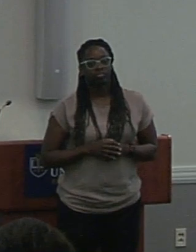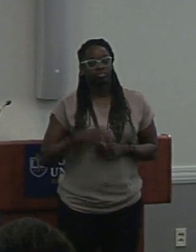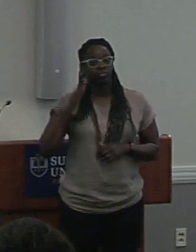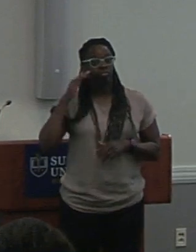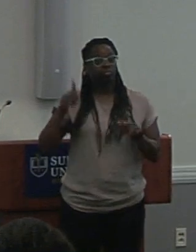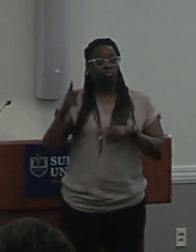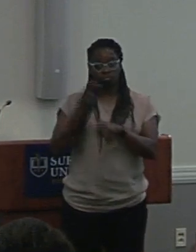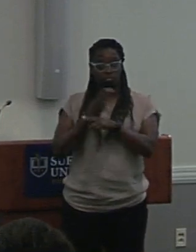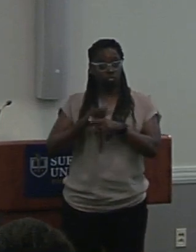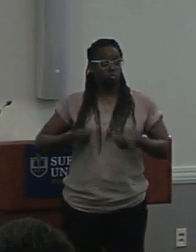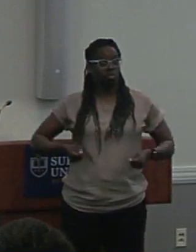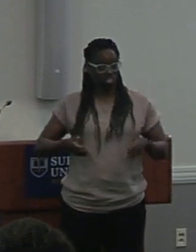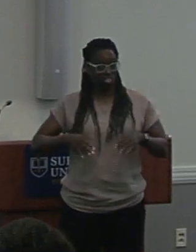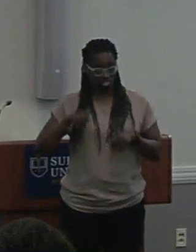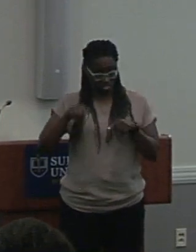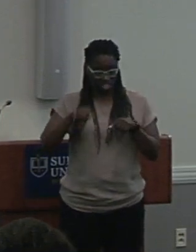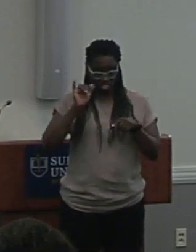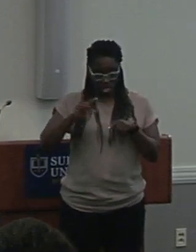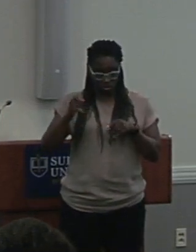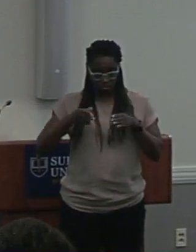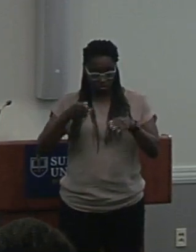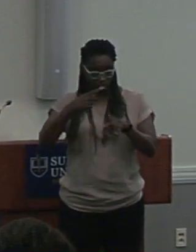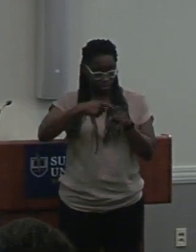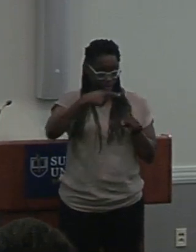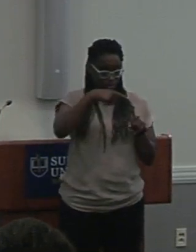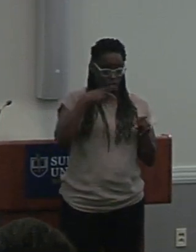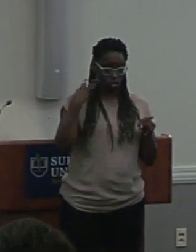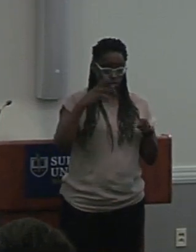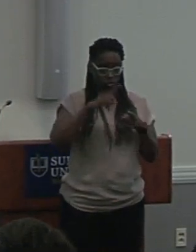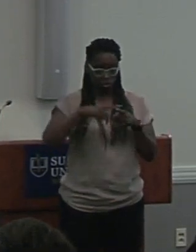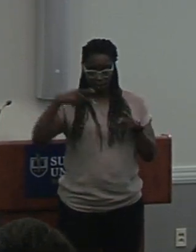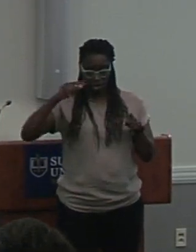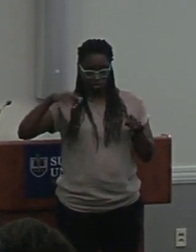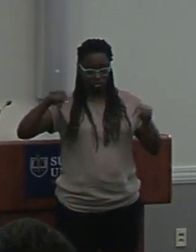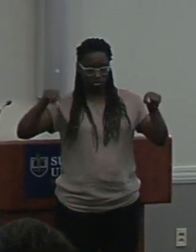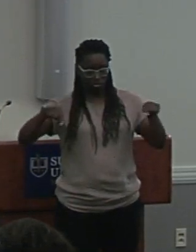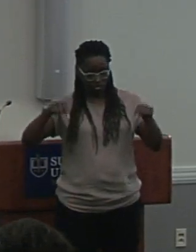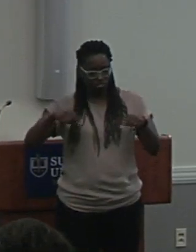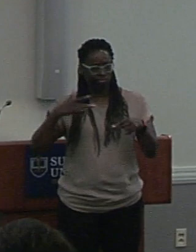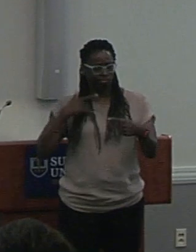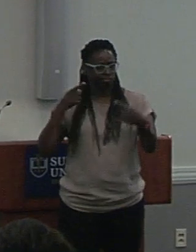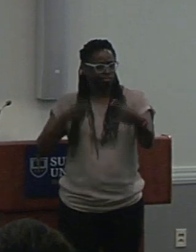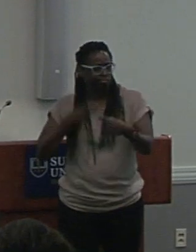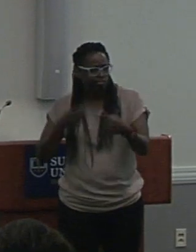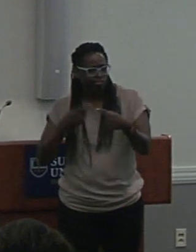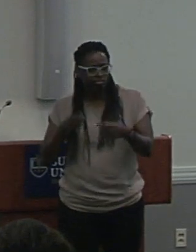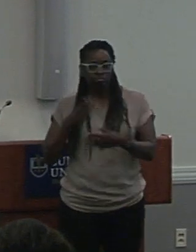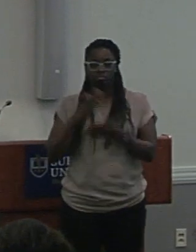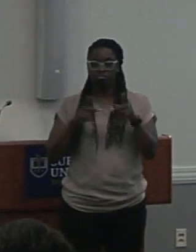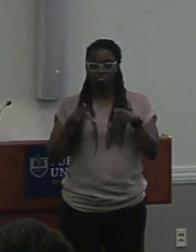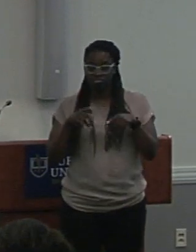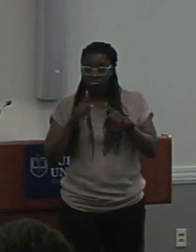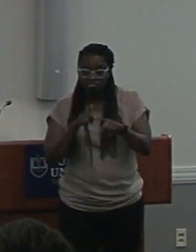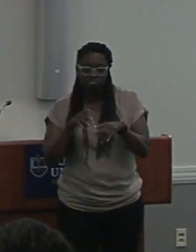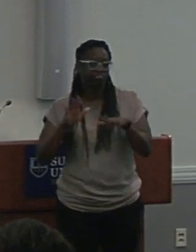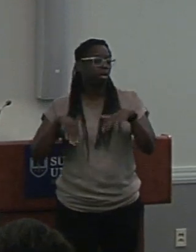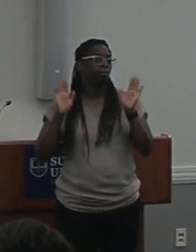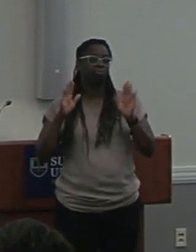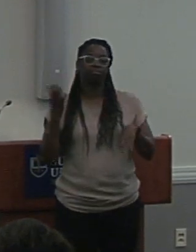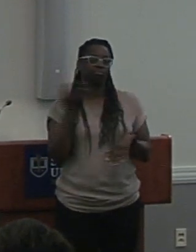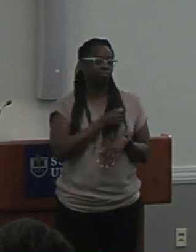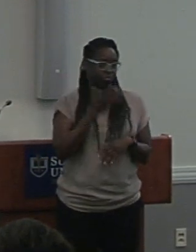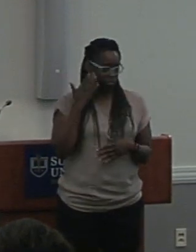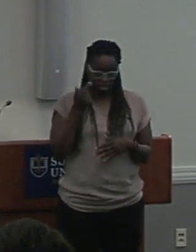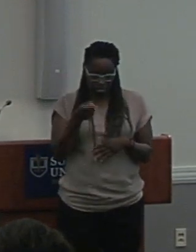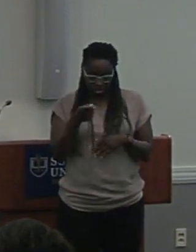wheelchair all the time have problems. A lot of people have stopped coming into town because of these issues,